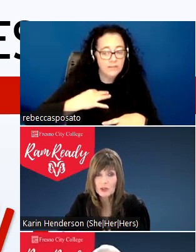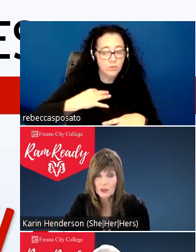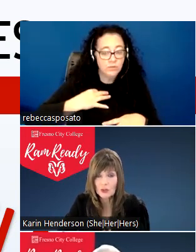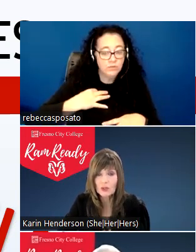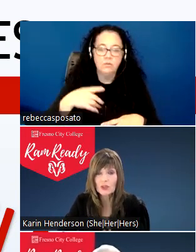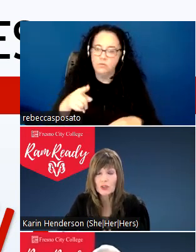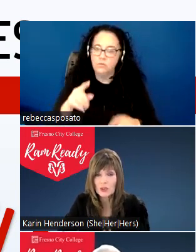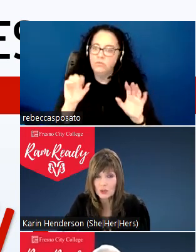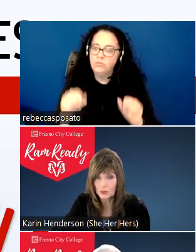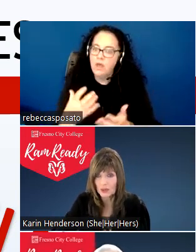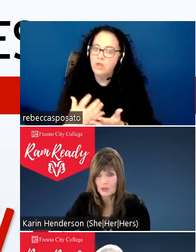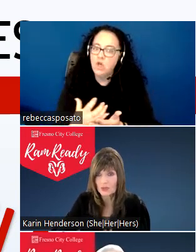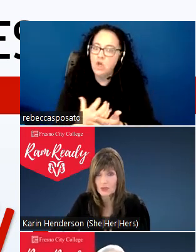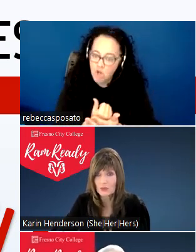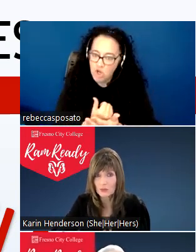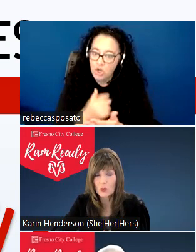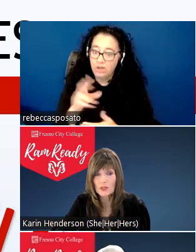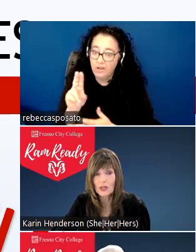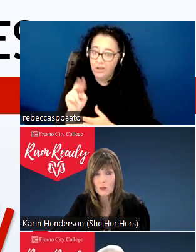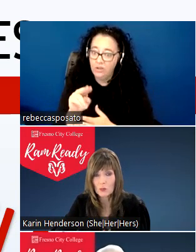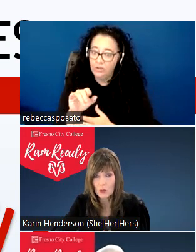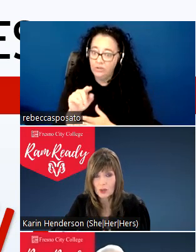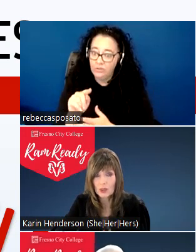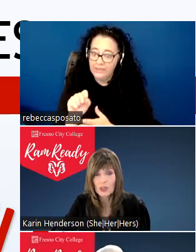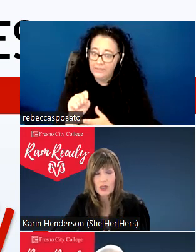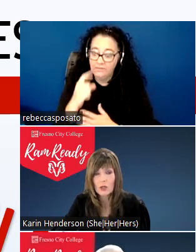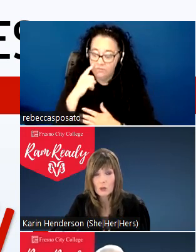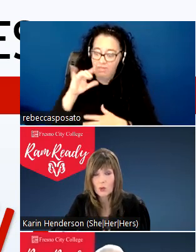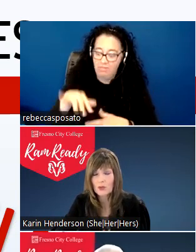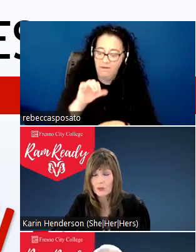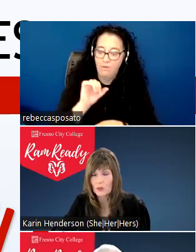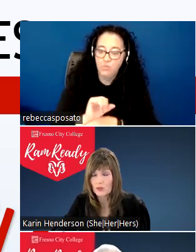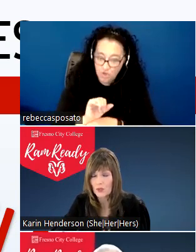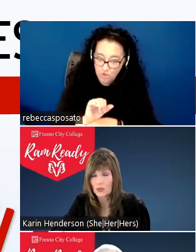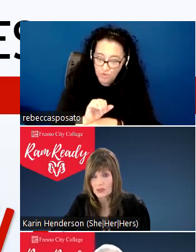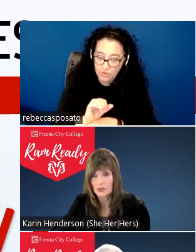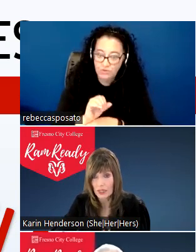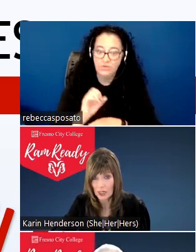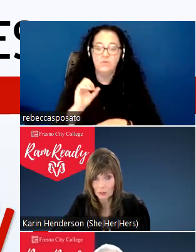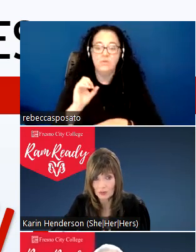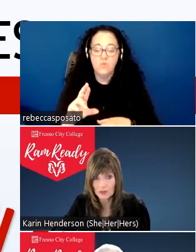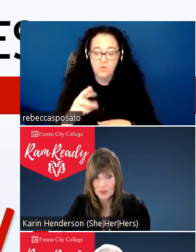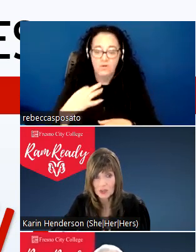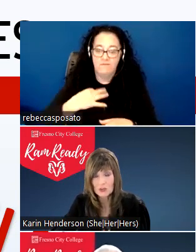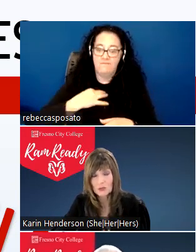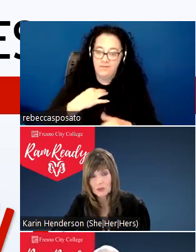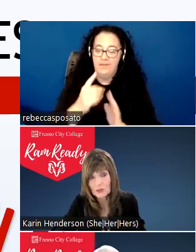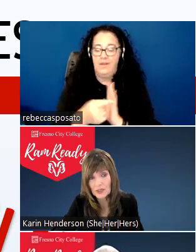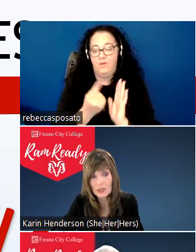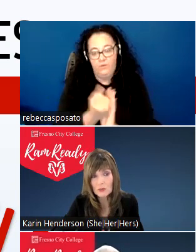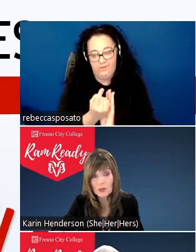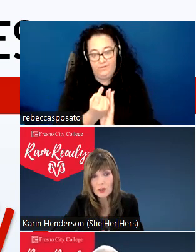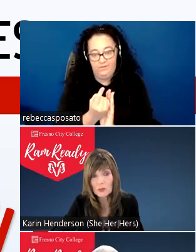you can earn units for that work or those volunteer hours. So